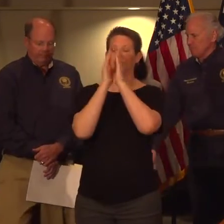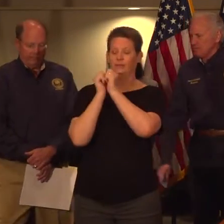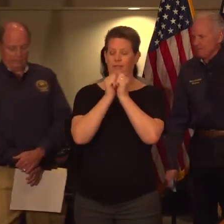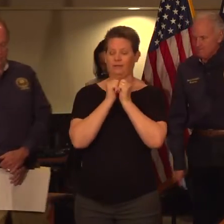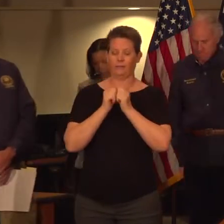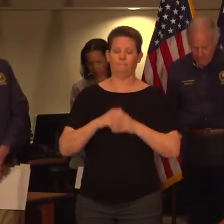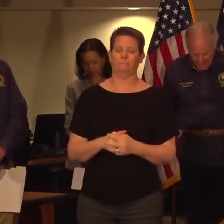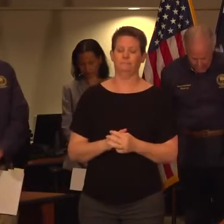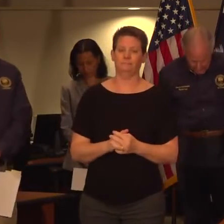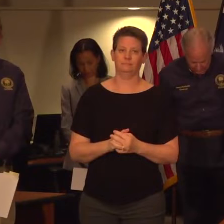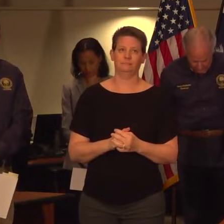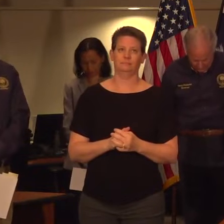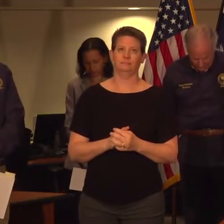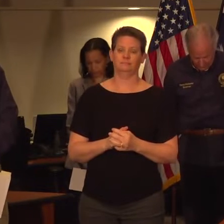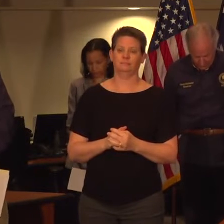together.